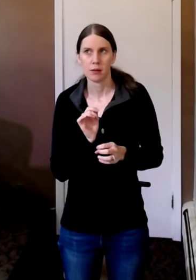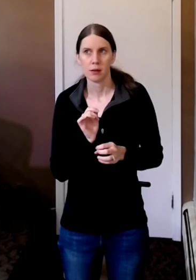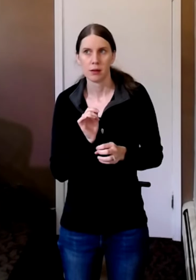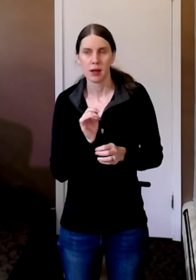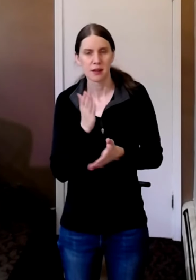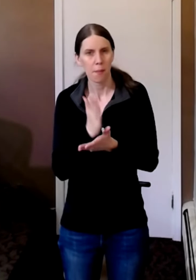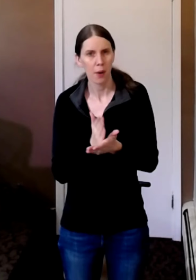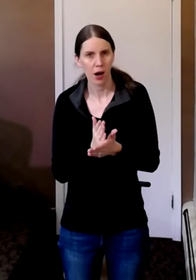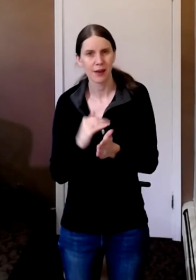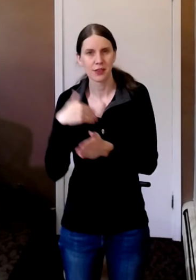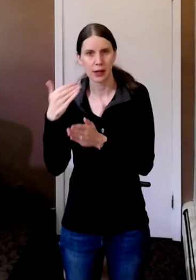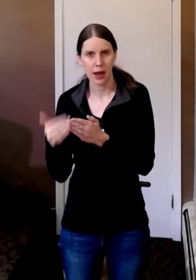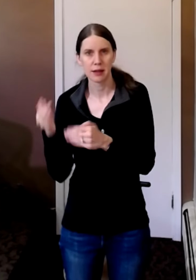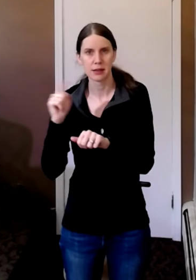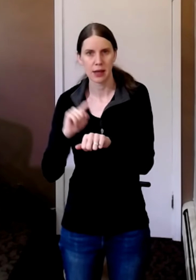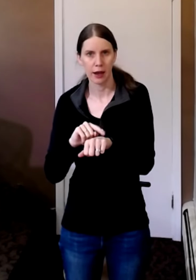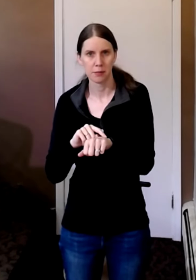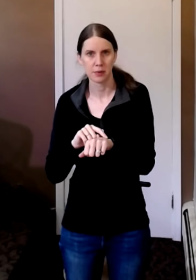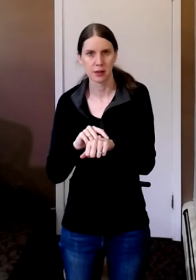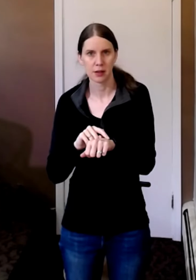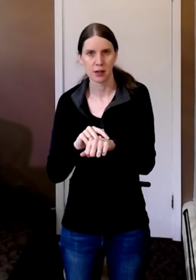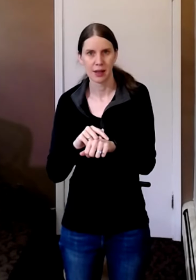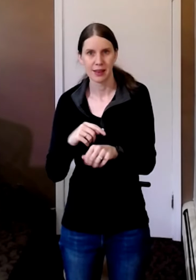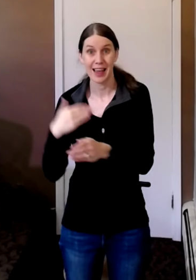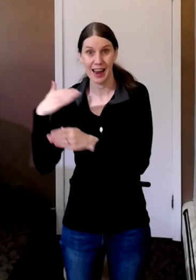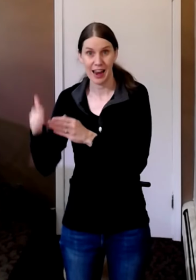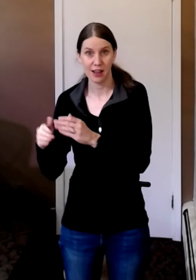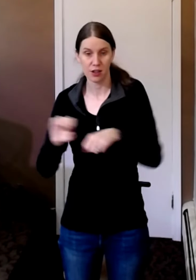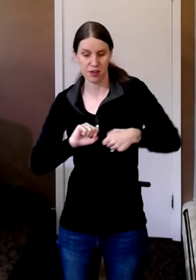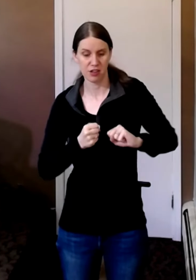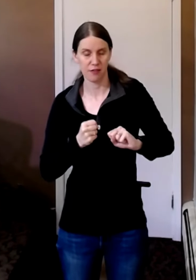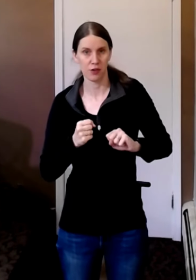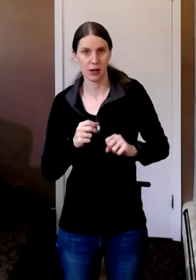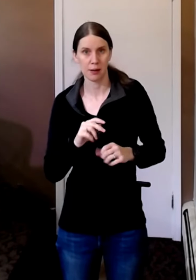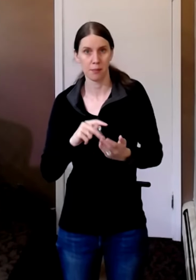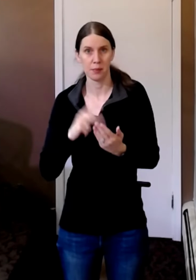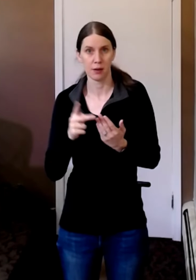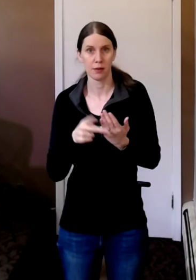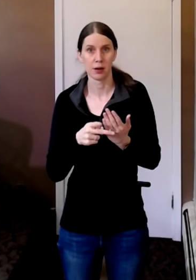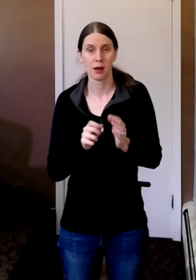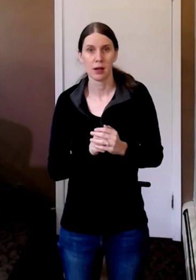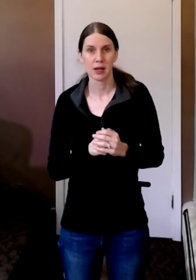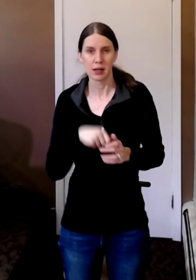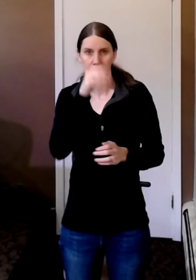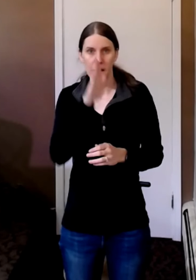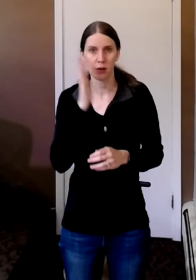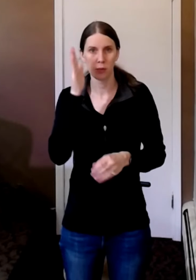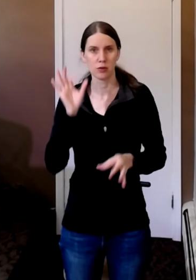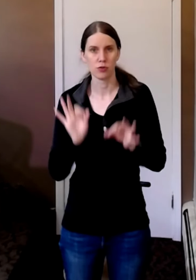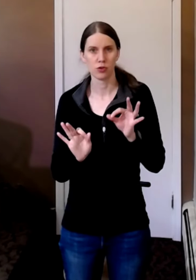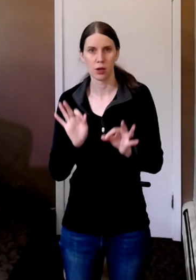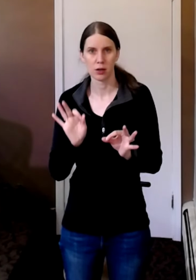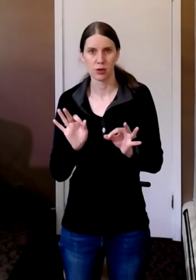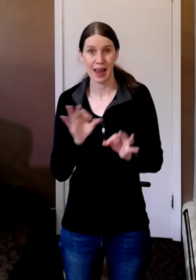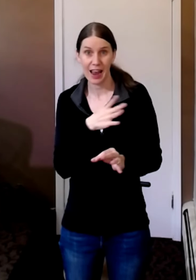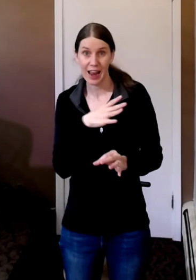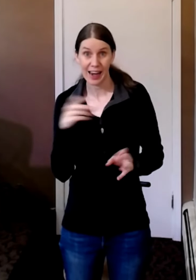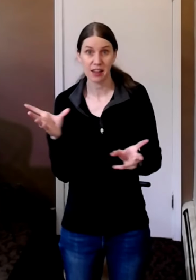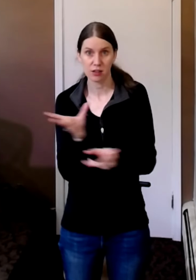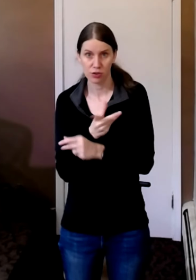as part of the end times, the very end of the tribulation period, God will judge